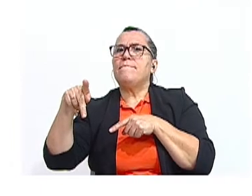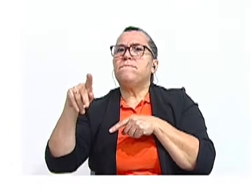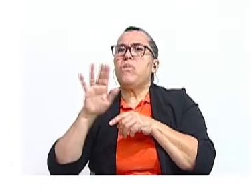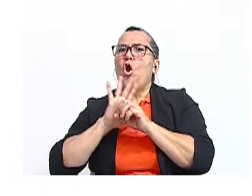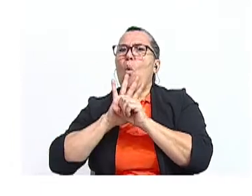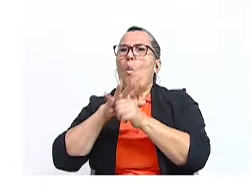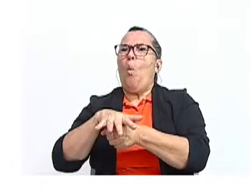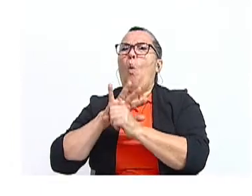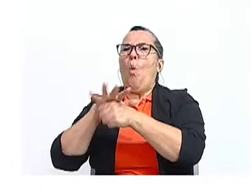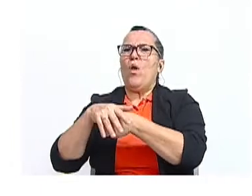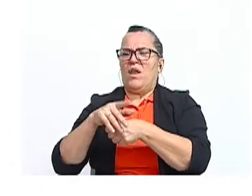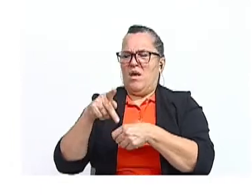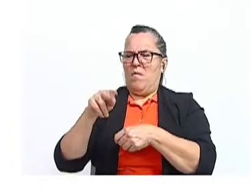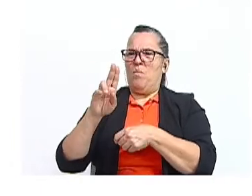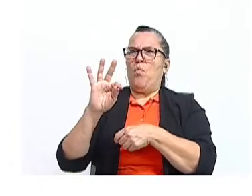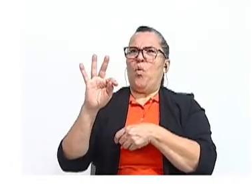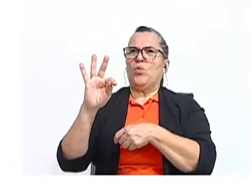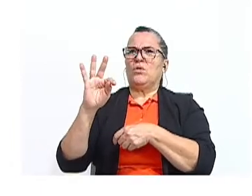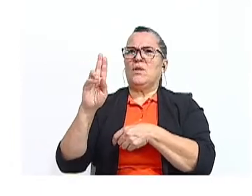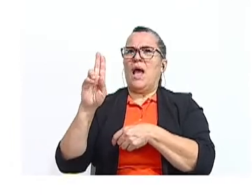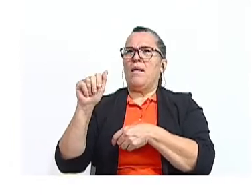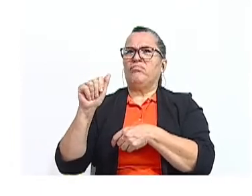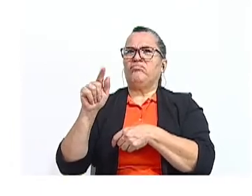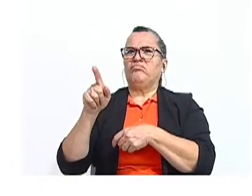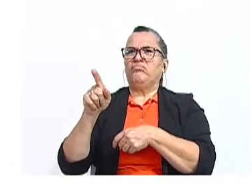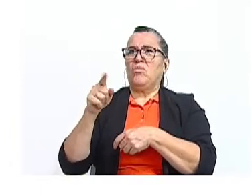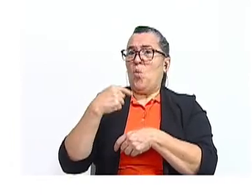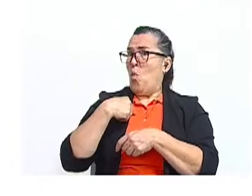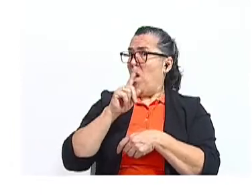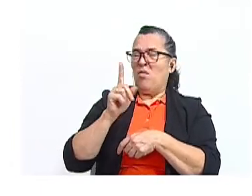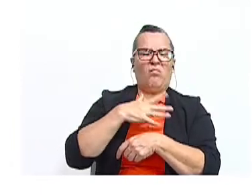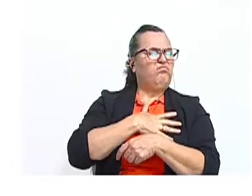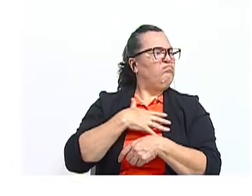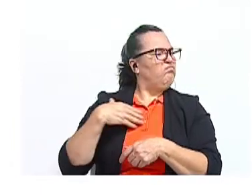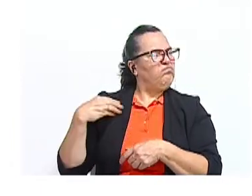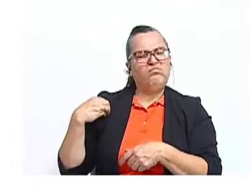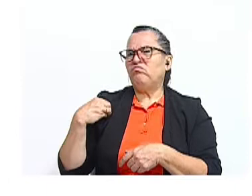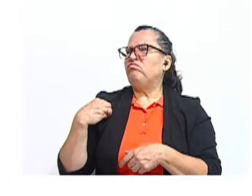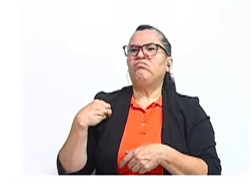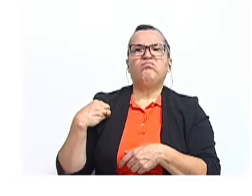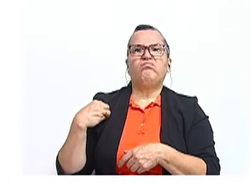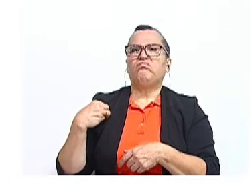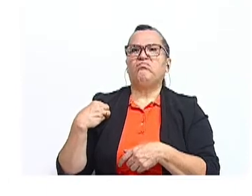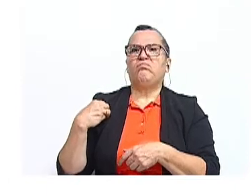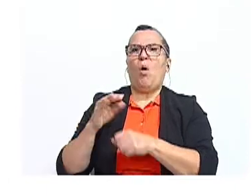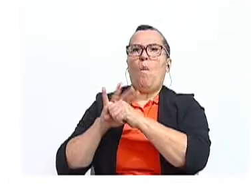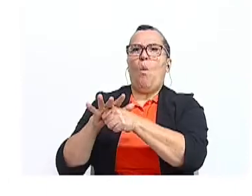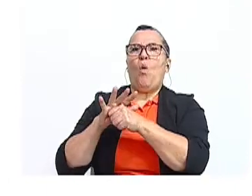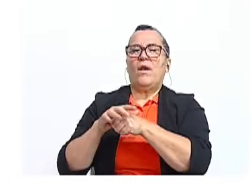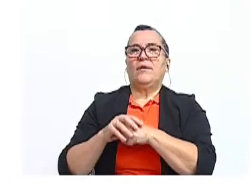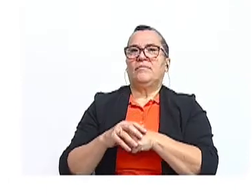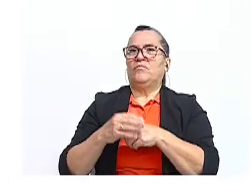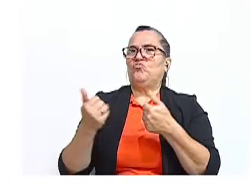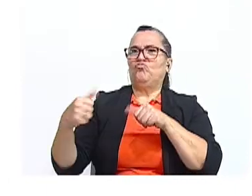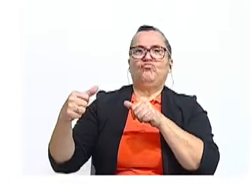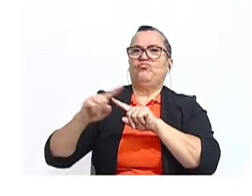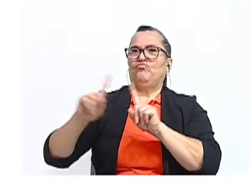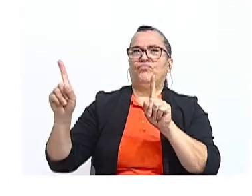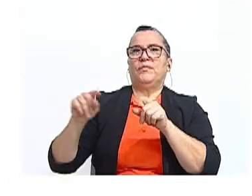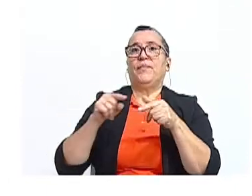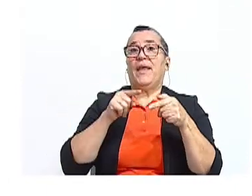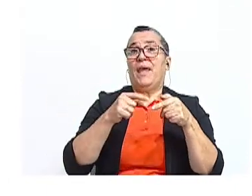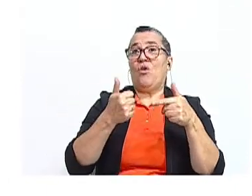up is? Well, it means that you don't like bullying, right? You disagree with that. And then we have the other